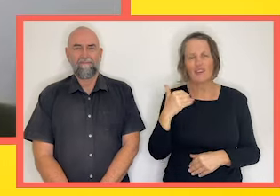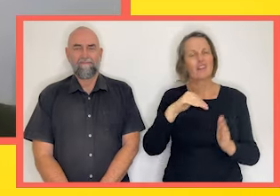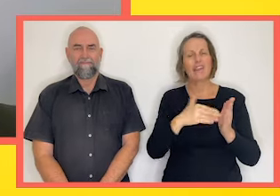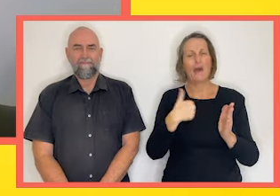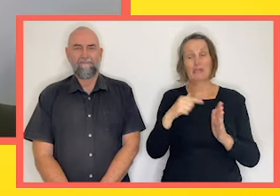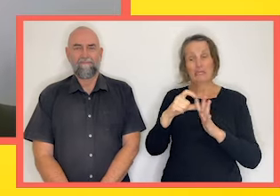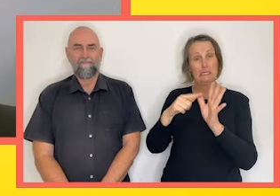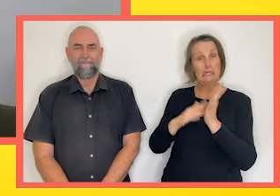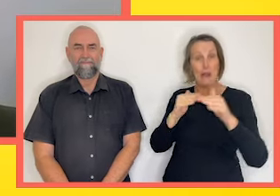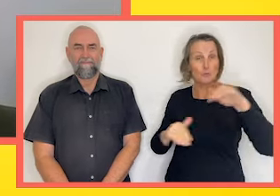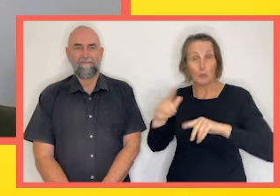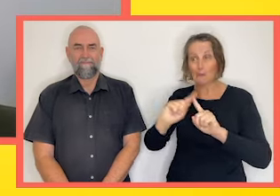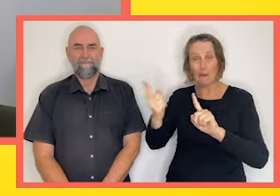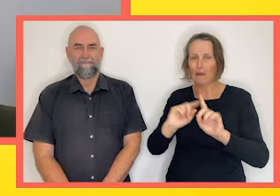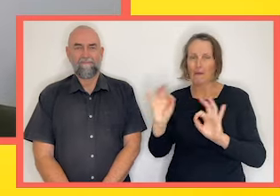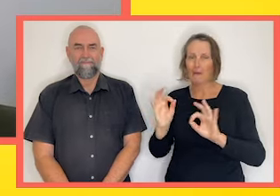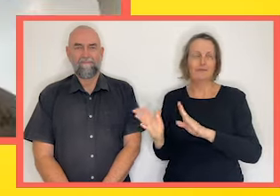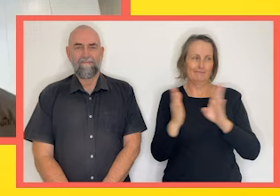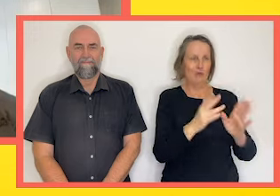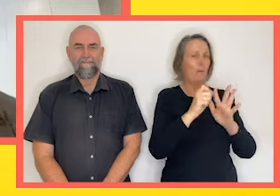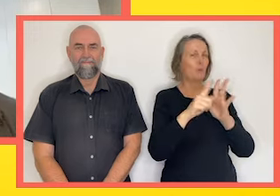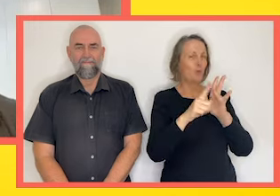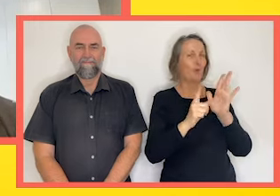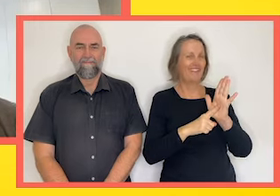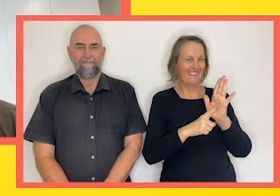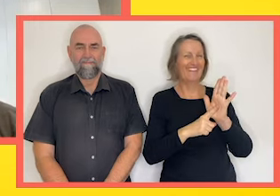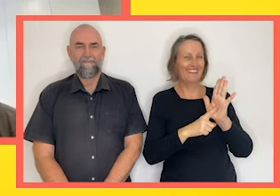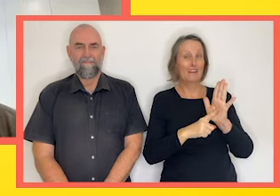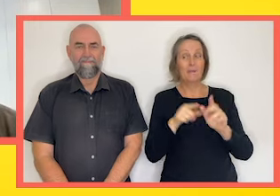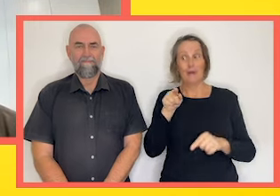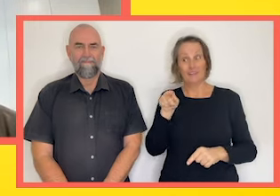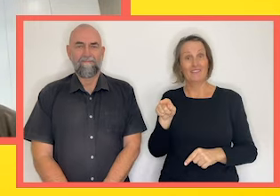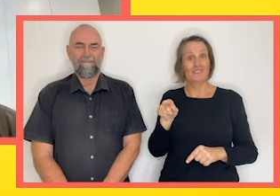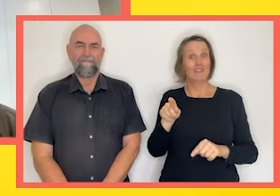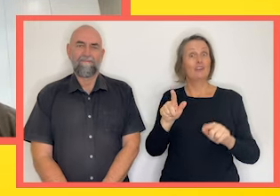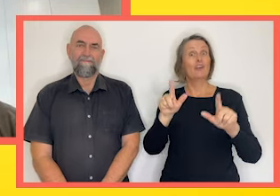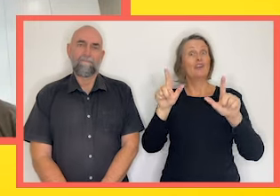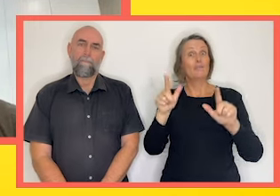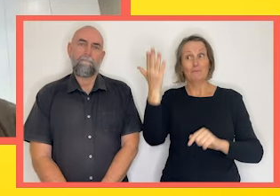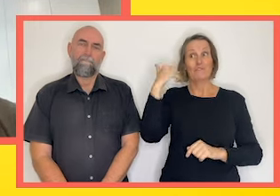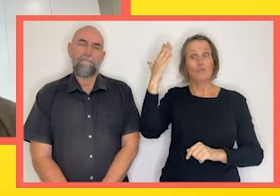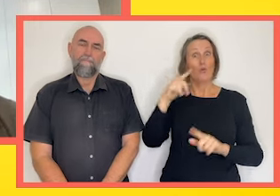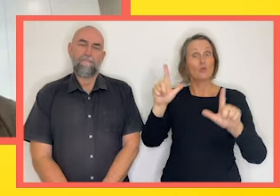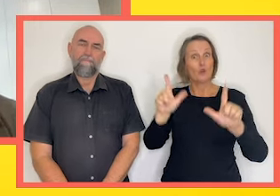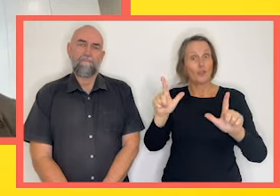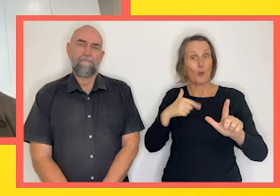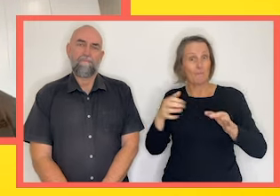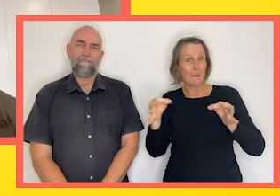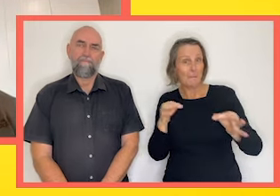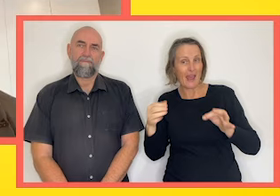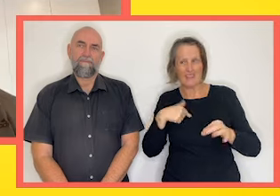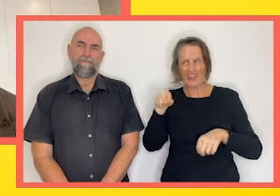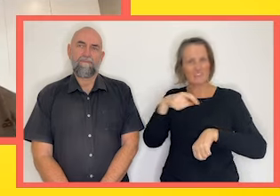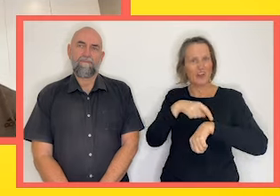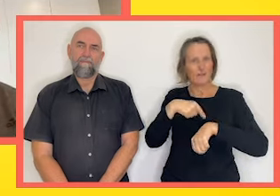Yeah. no, it was good. I think leading into Tokyo and having that extra year lockdown, pushing the games back. I was only